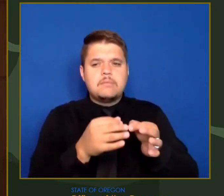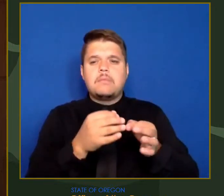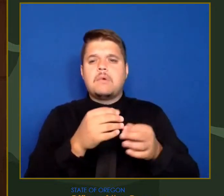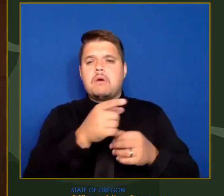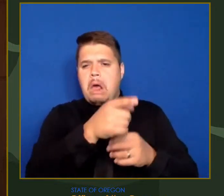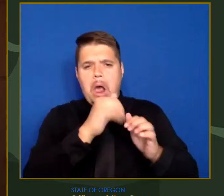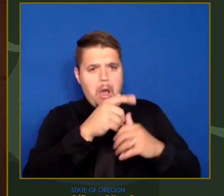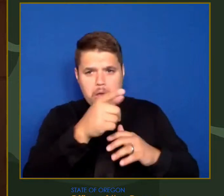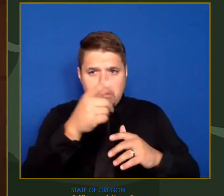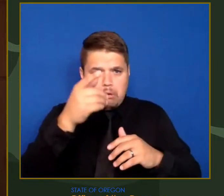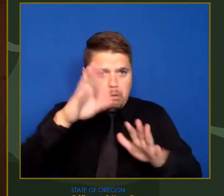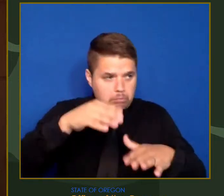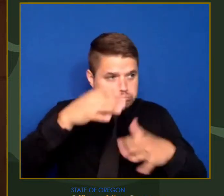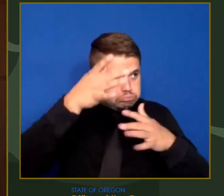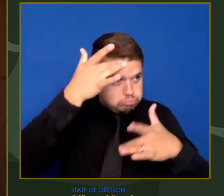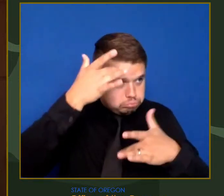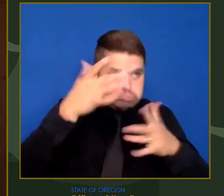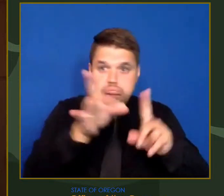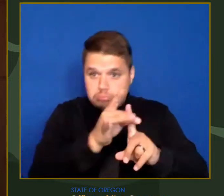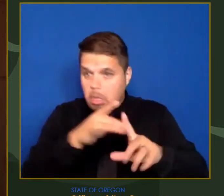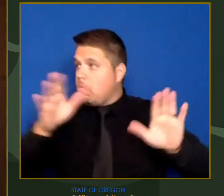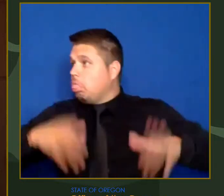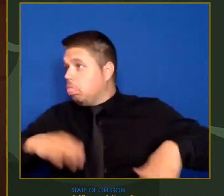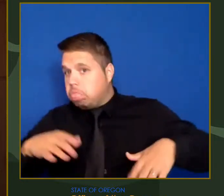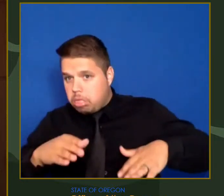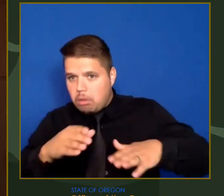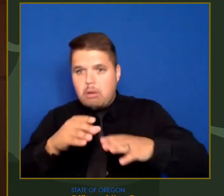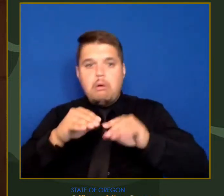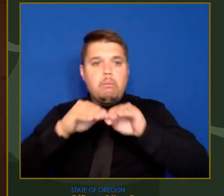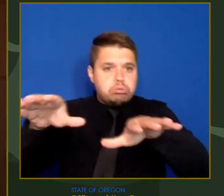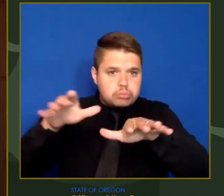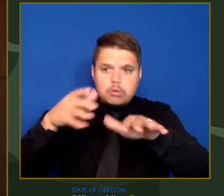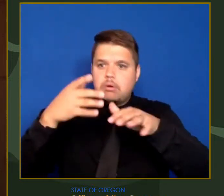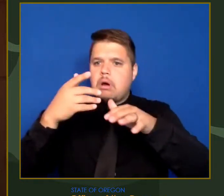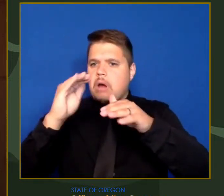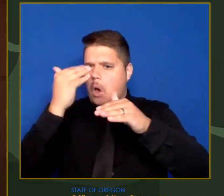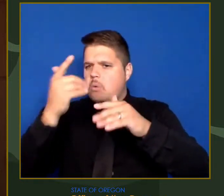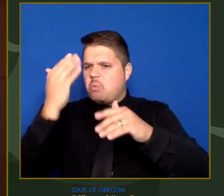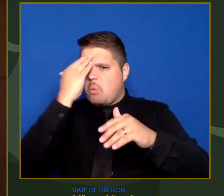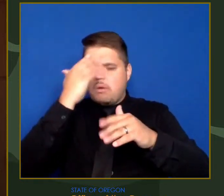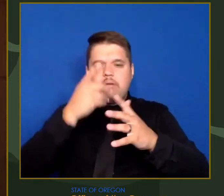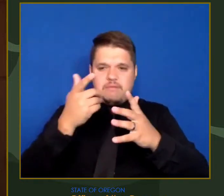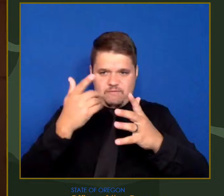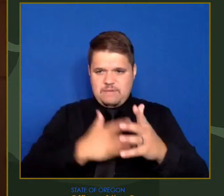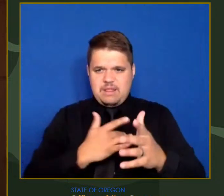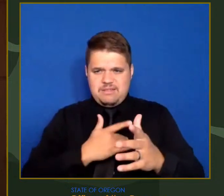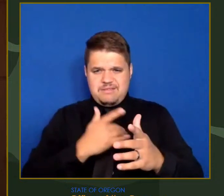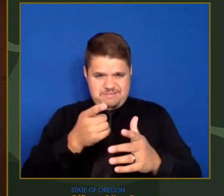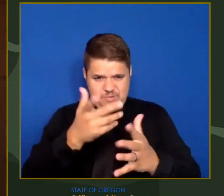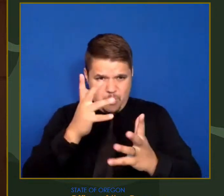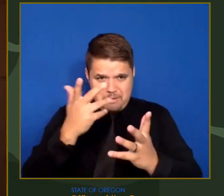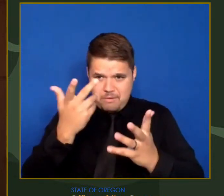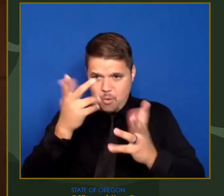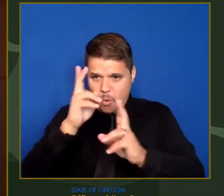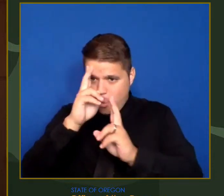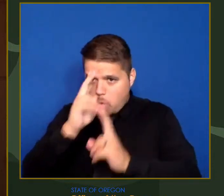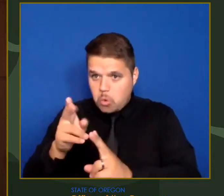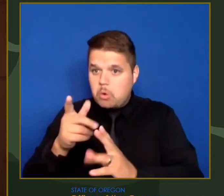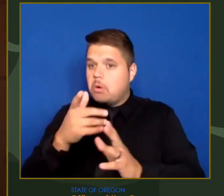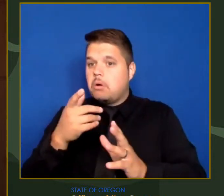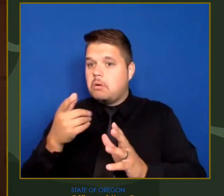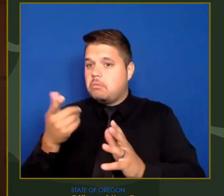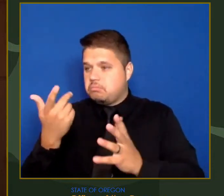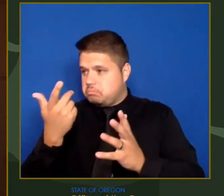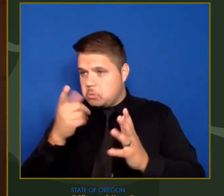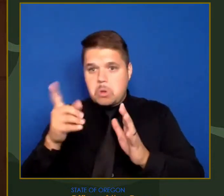to COVID-19. And obviously that's sort of an honor system type question. I know we're close to 70%. Why can't vaccine